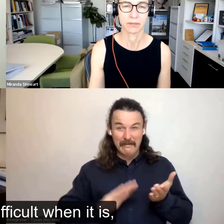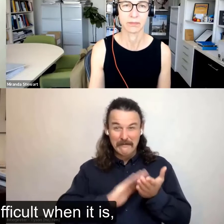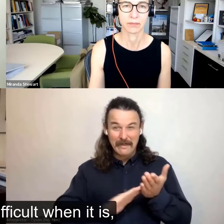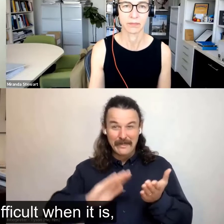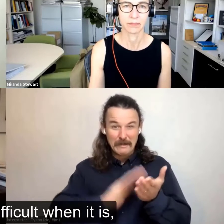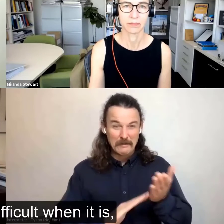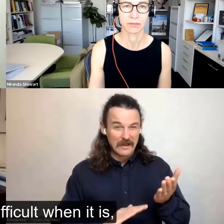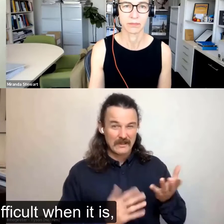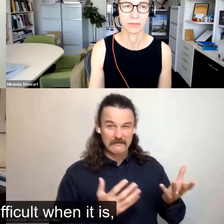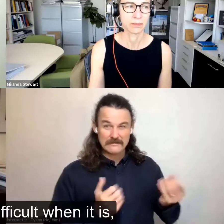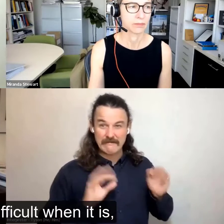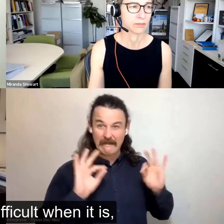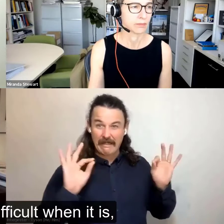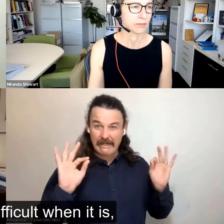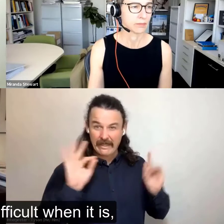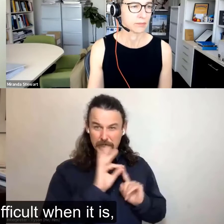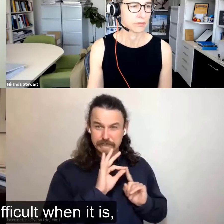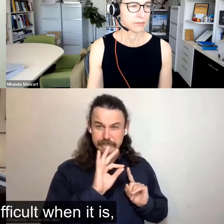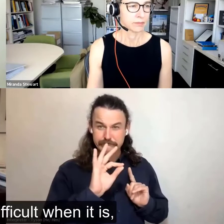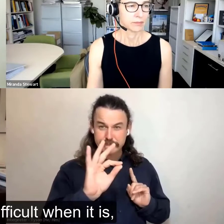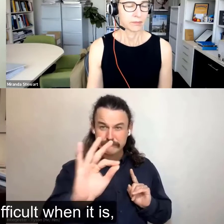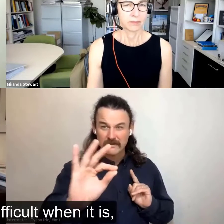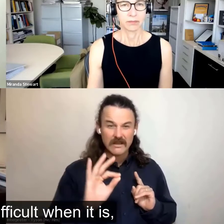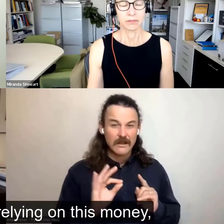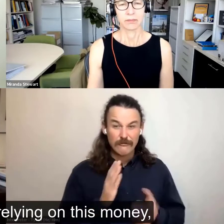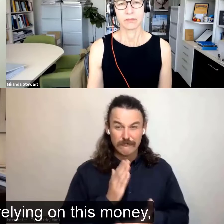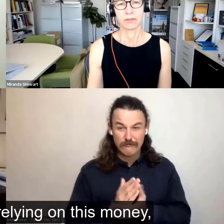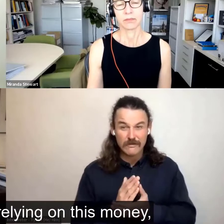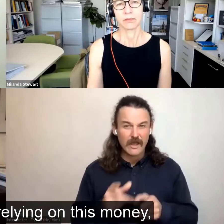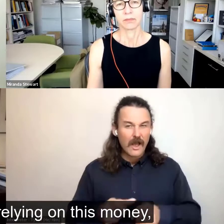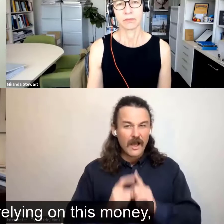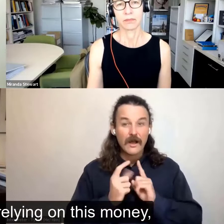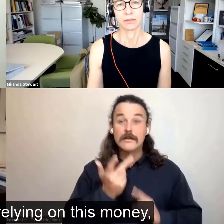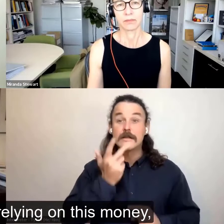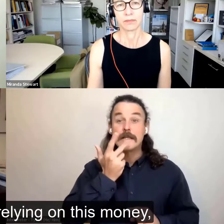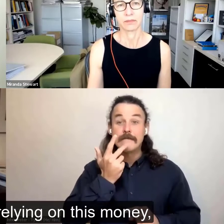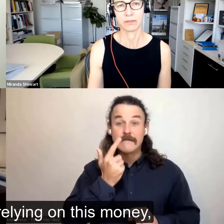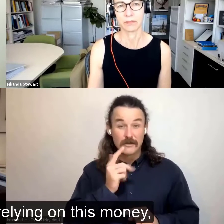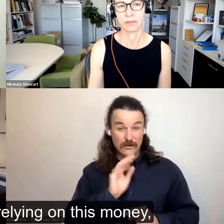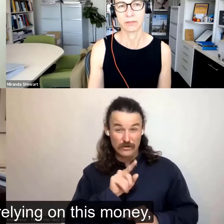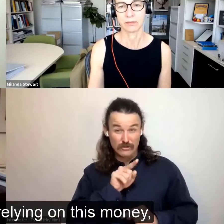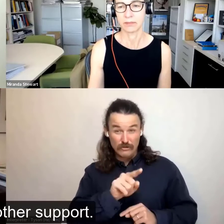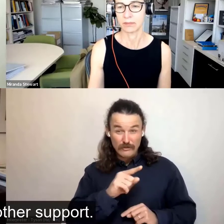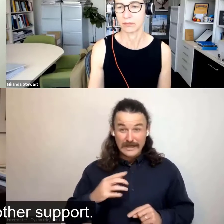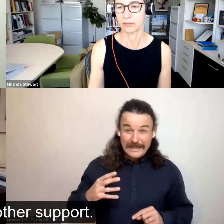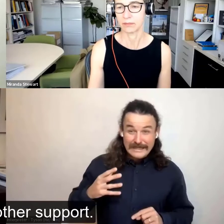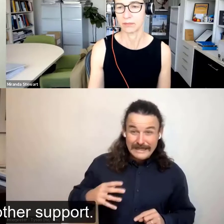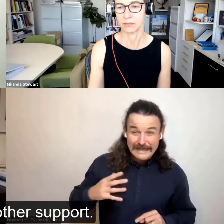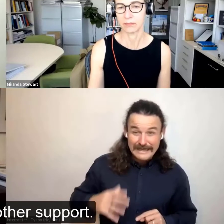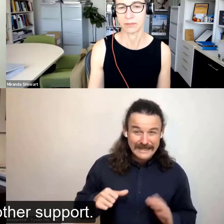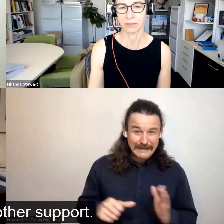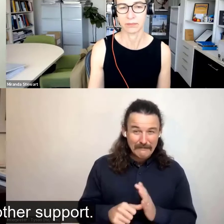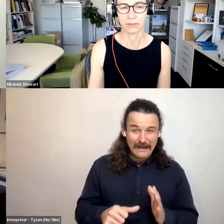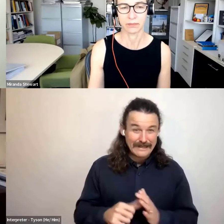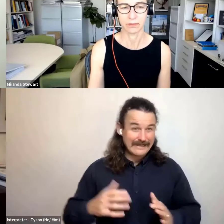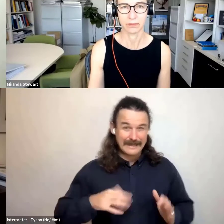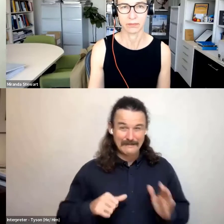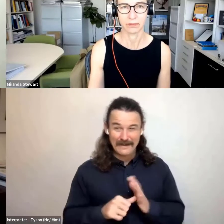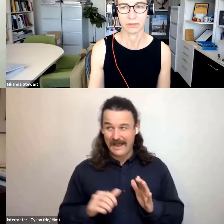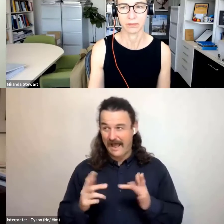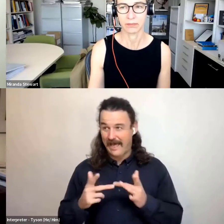and it's very difficult when it is, you're relying on this money. There's no other support.